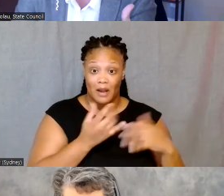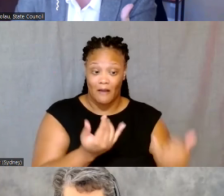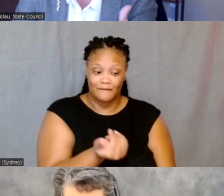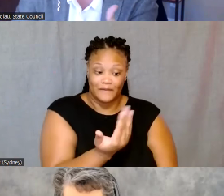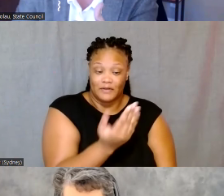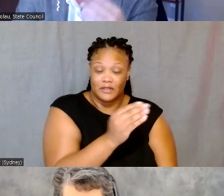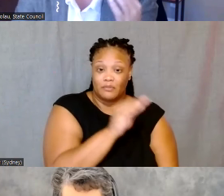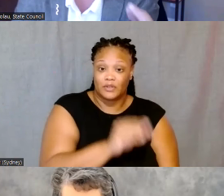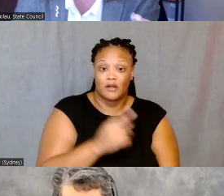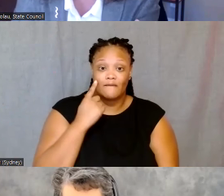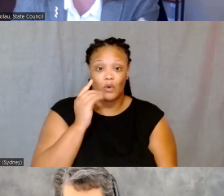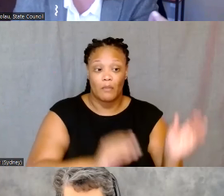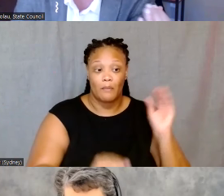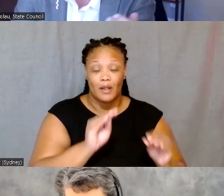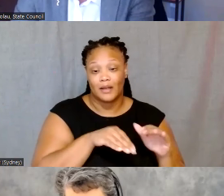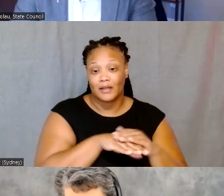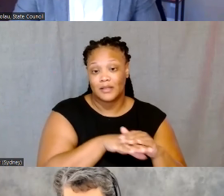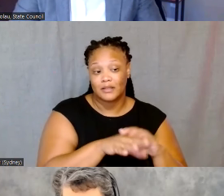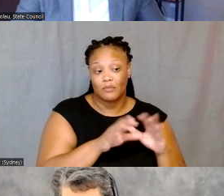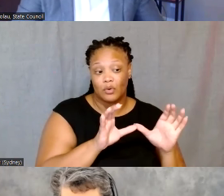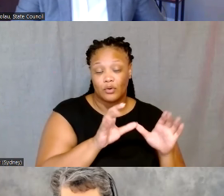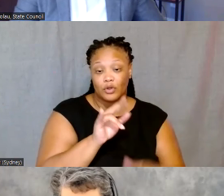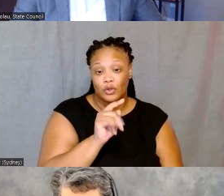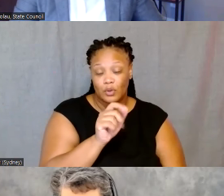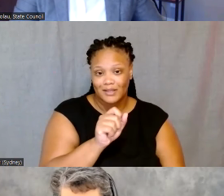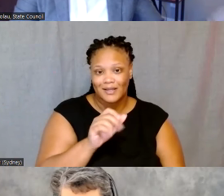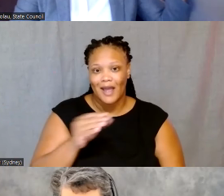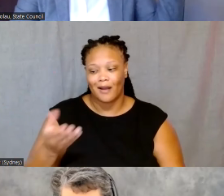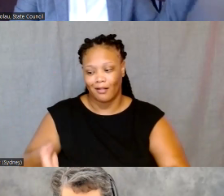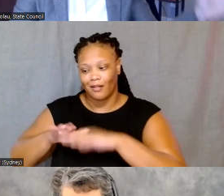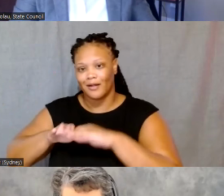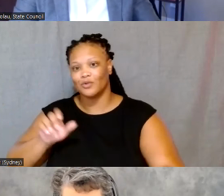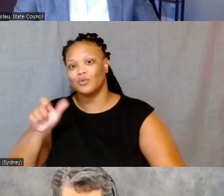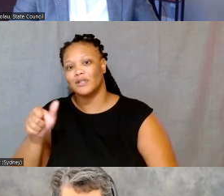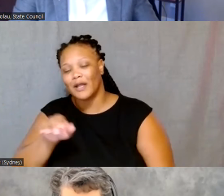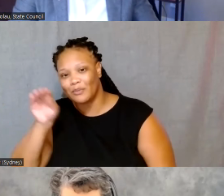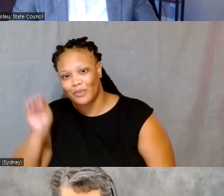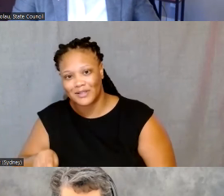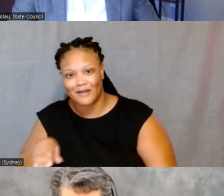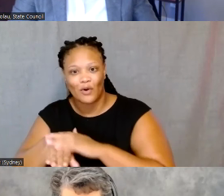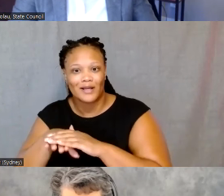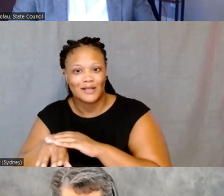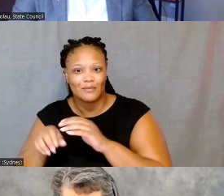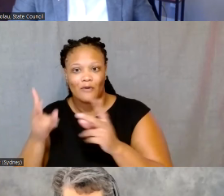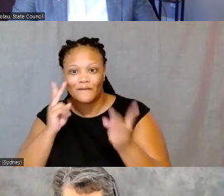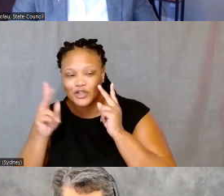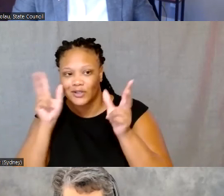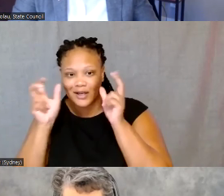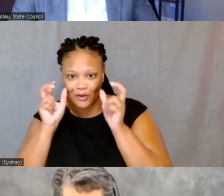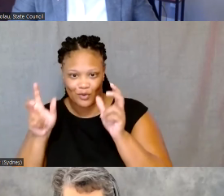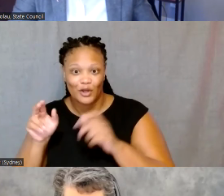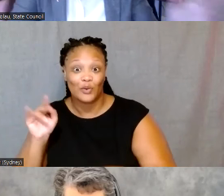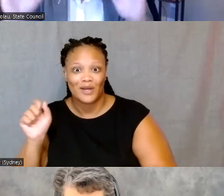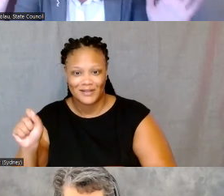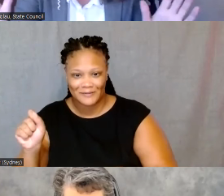mobility accessible units and 10% for hearing and vision accessible units. And that kicked off this last fall. So very exciting.